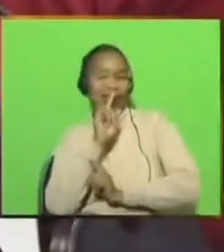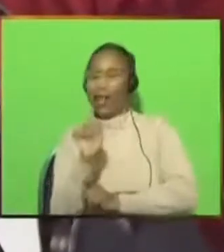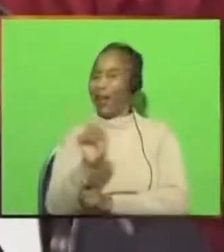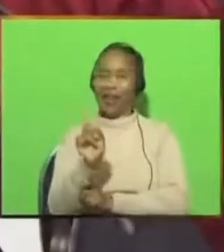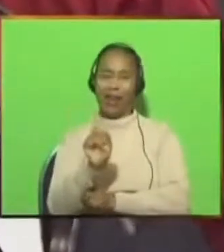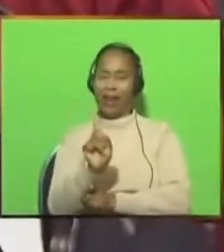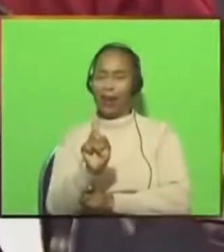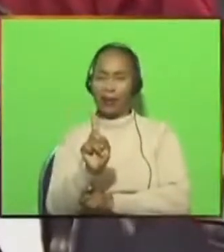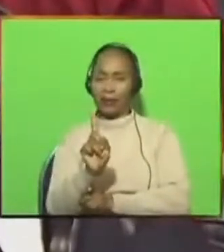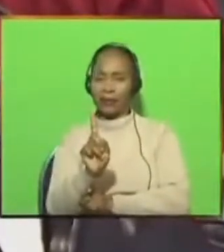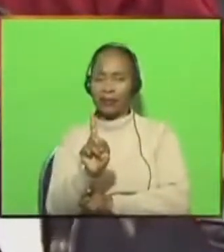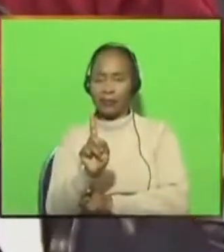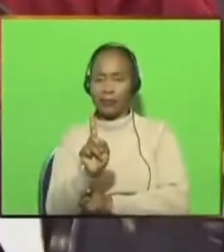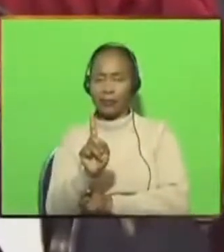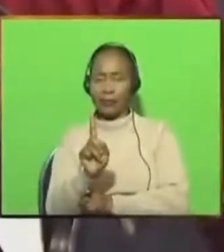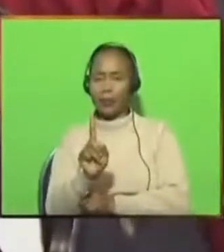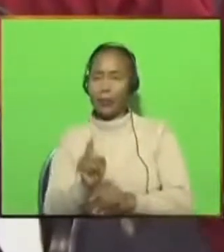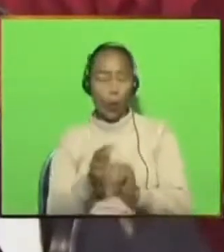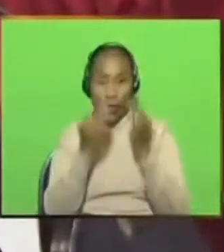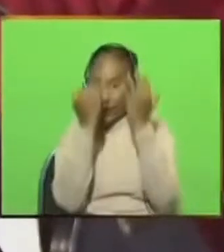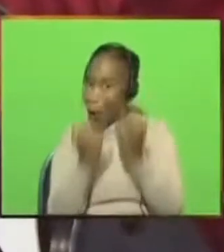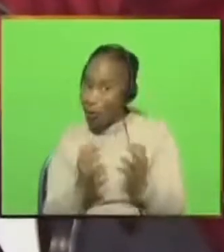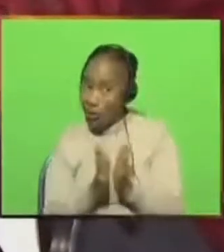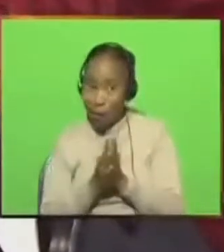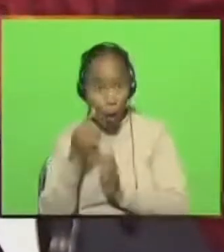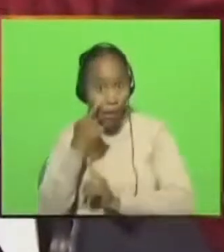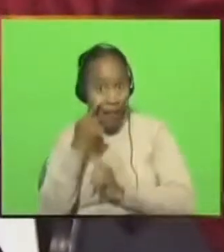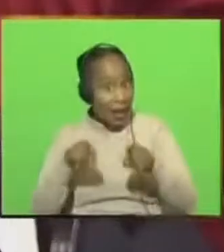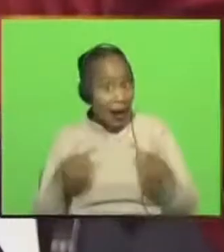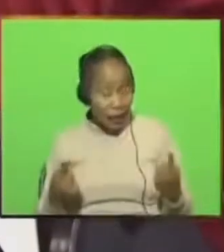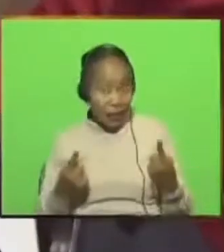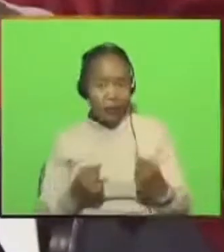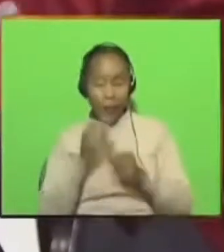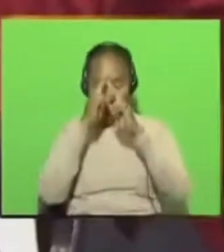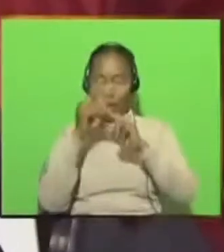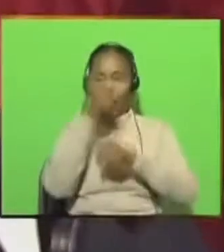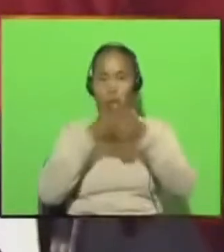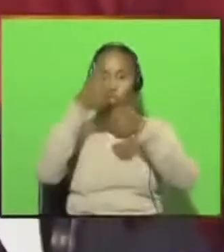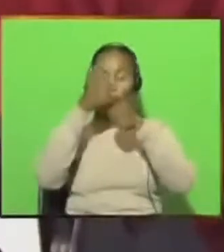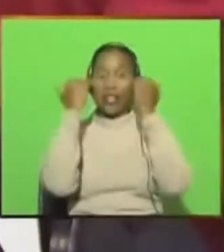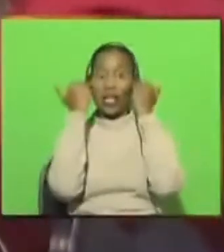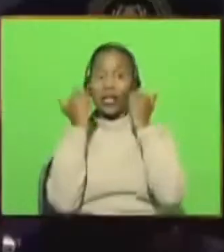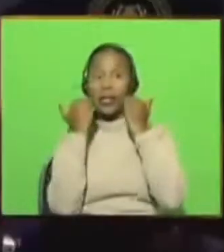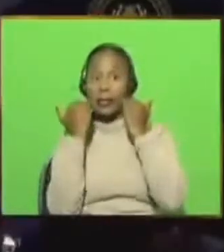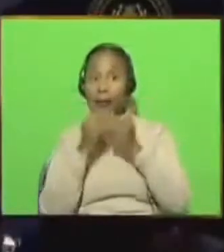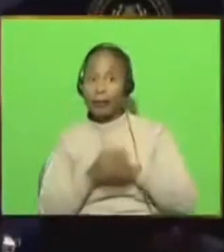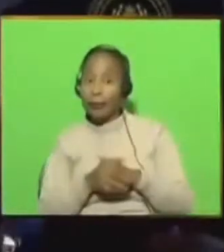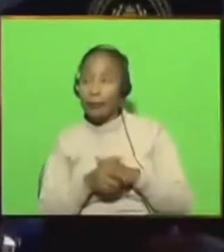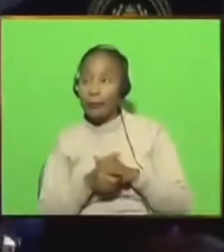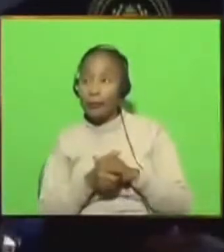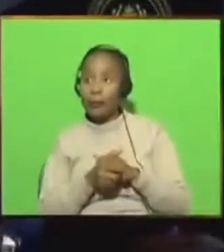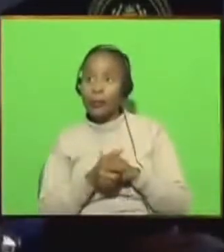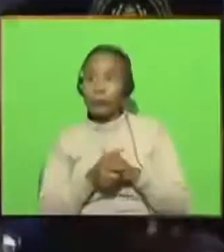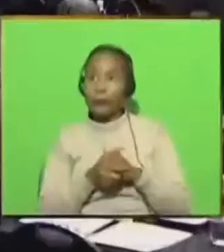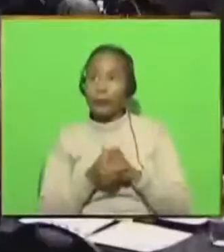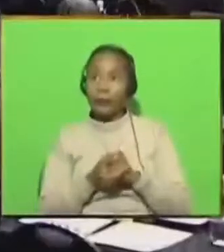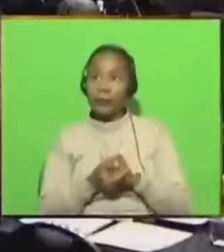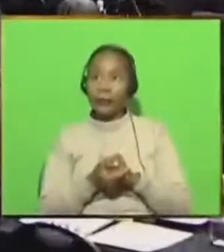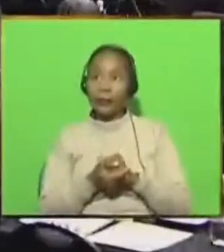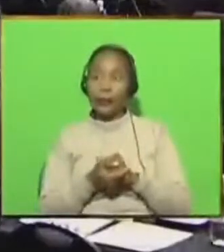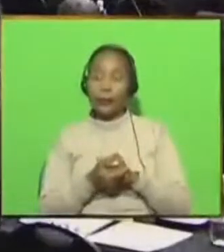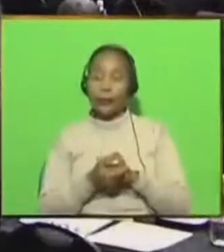Musi Maimani was contesting, Honorable Musi Maimani was contesting Honorable Gedley Hlegisa